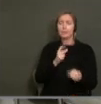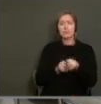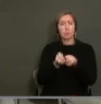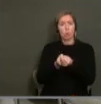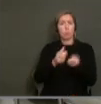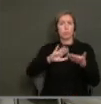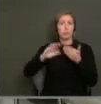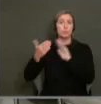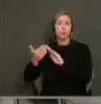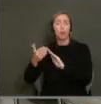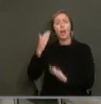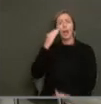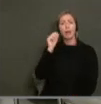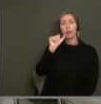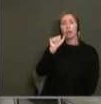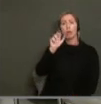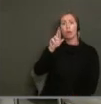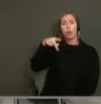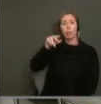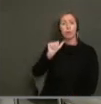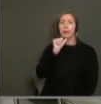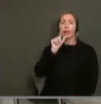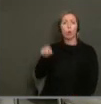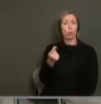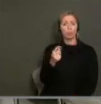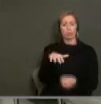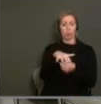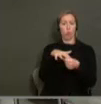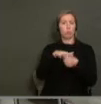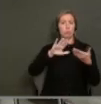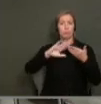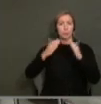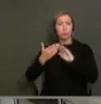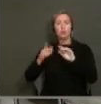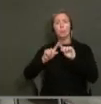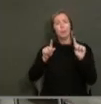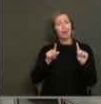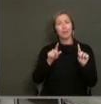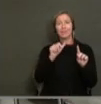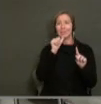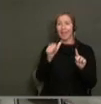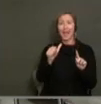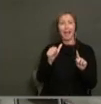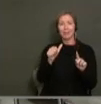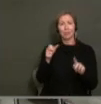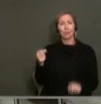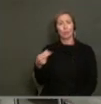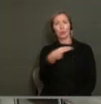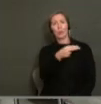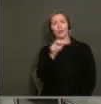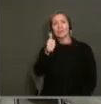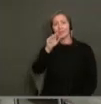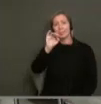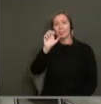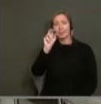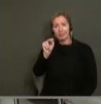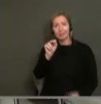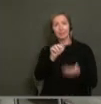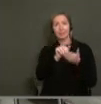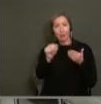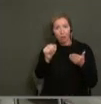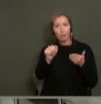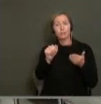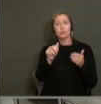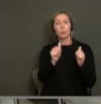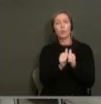I know ARPA funds aren't just for the local community, but like I said, it's also not for throwing away $10 million on ineffective